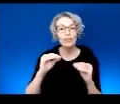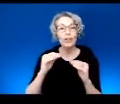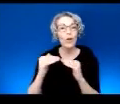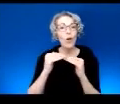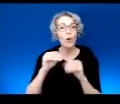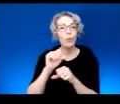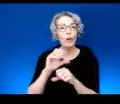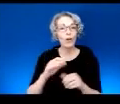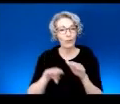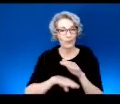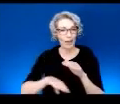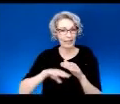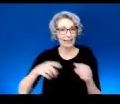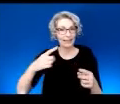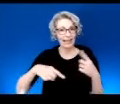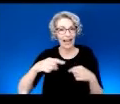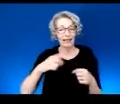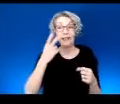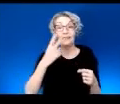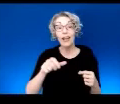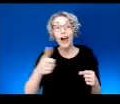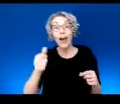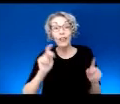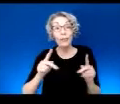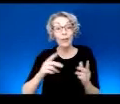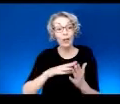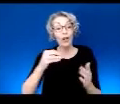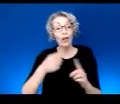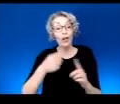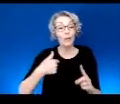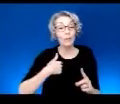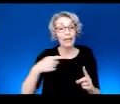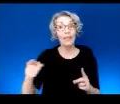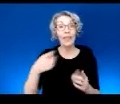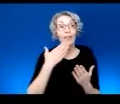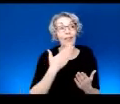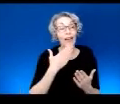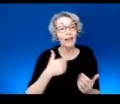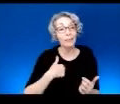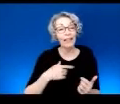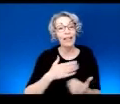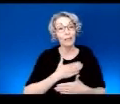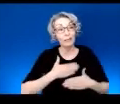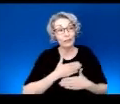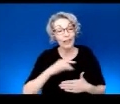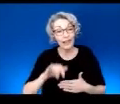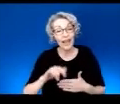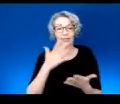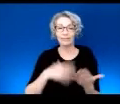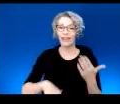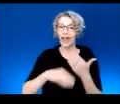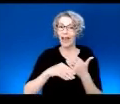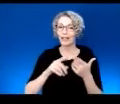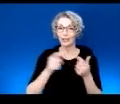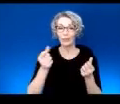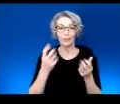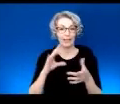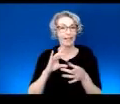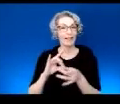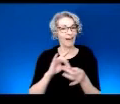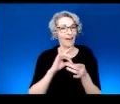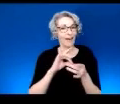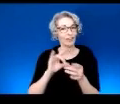I see others learn from me and say thank you and share their appreciation, it adds to the many connections that I have built